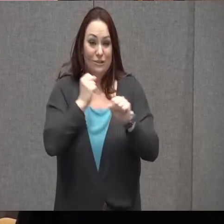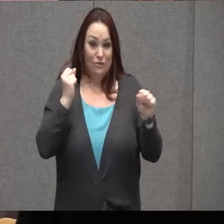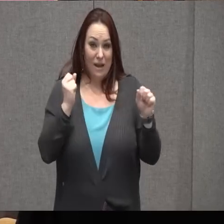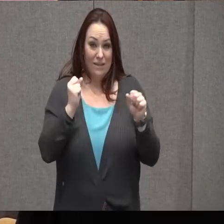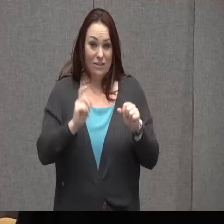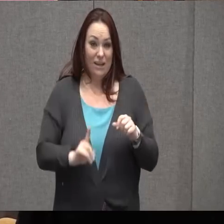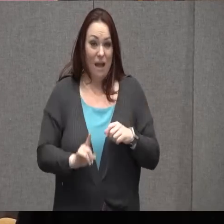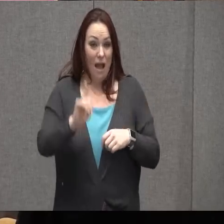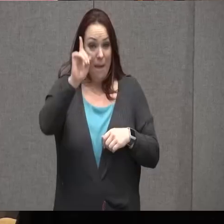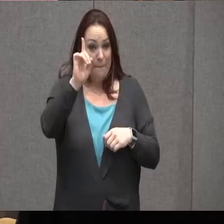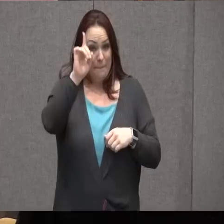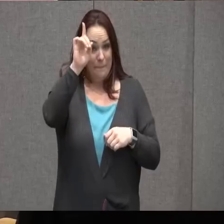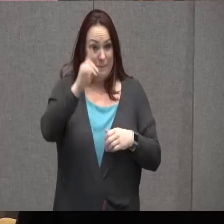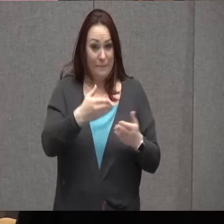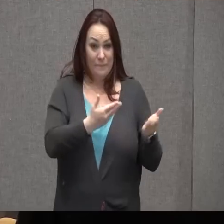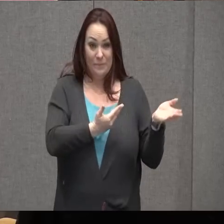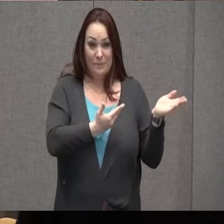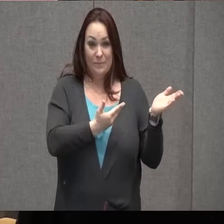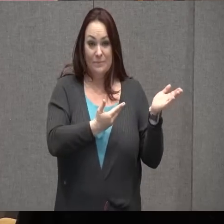stretch up to the ceiling.